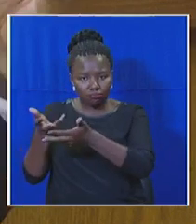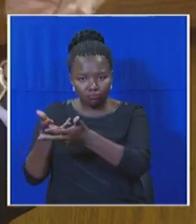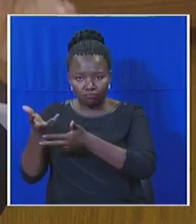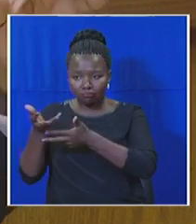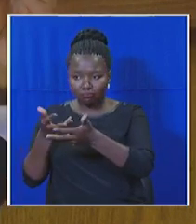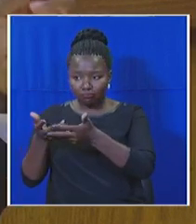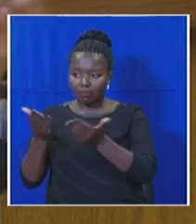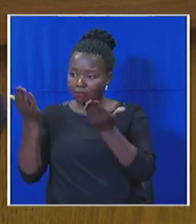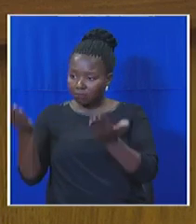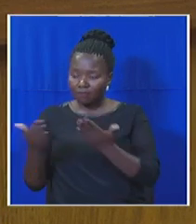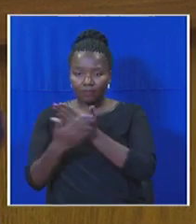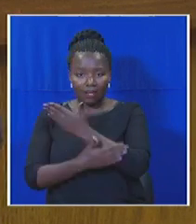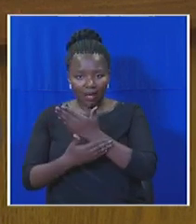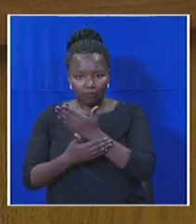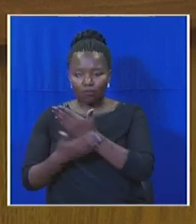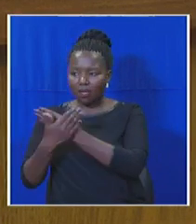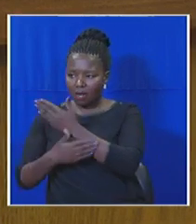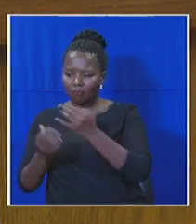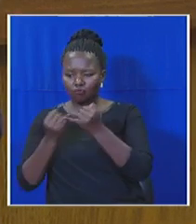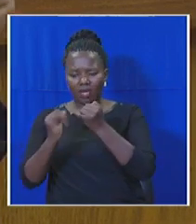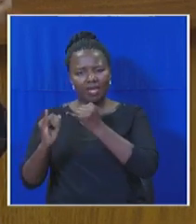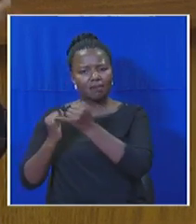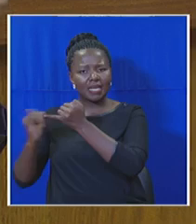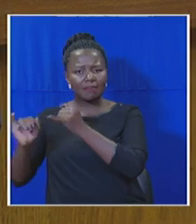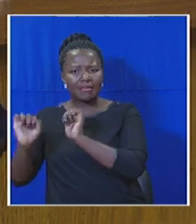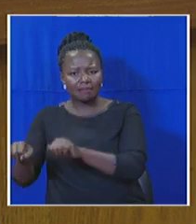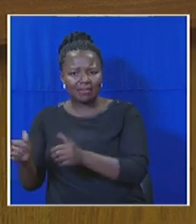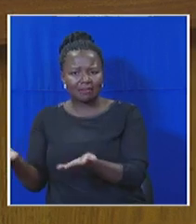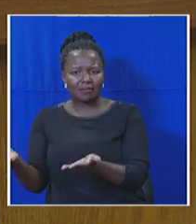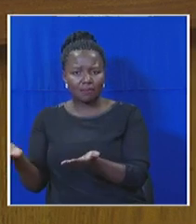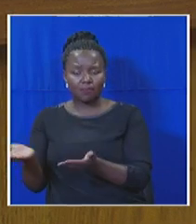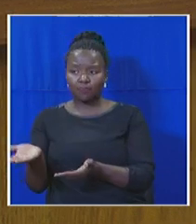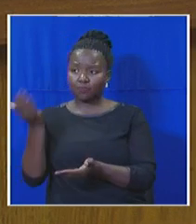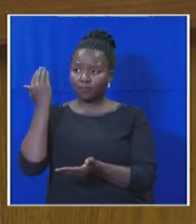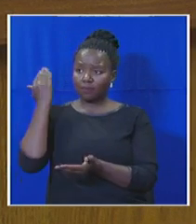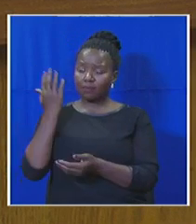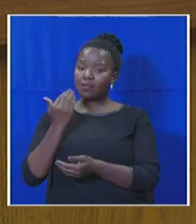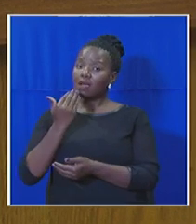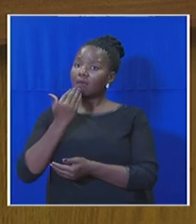accept that they need to exist. At the beginning of the existence of Israel,